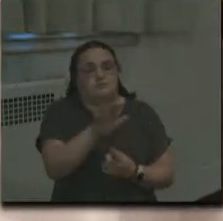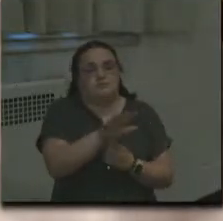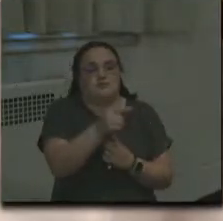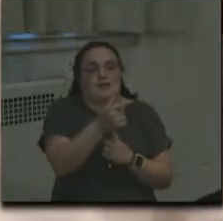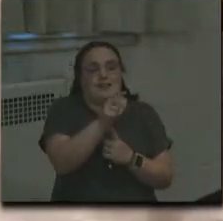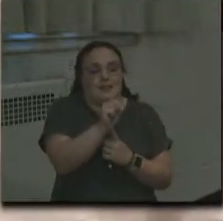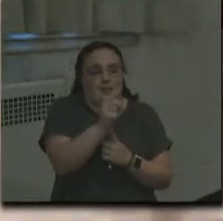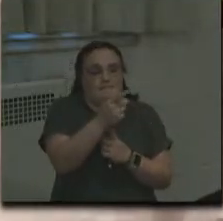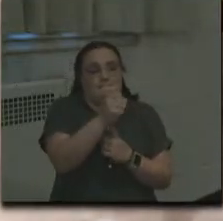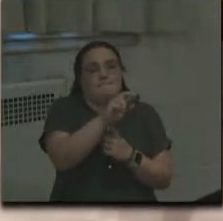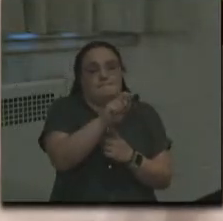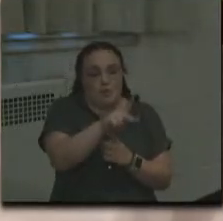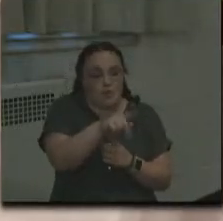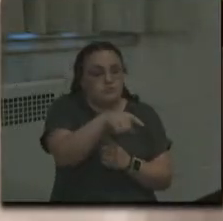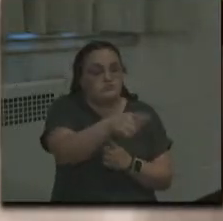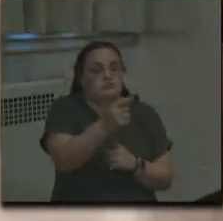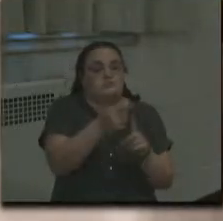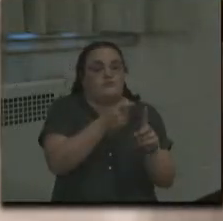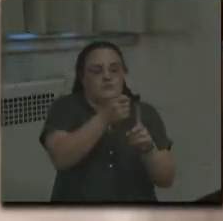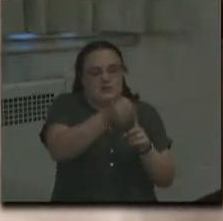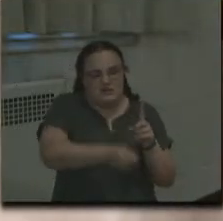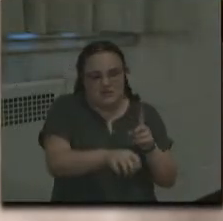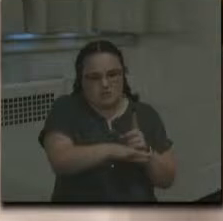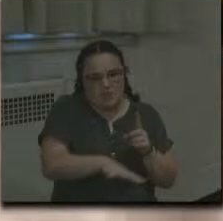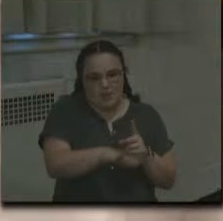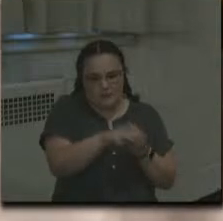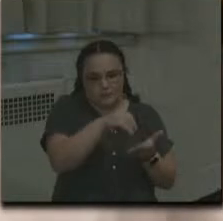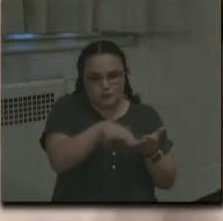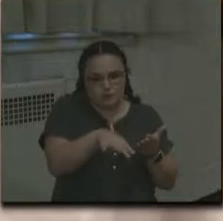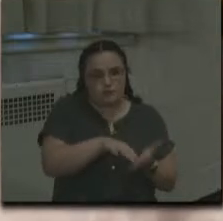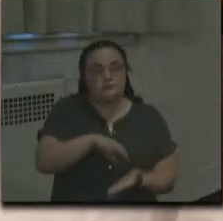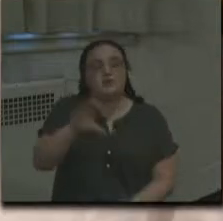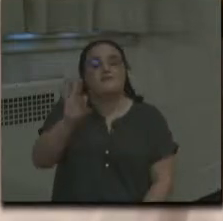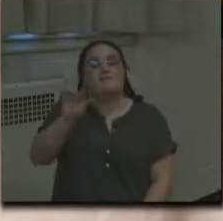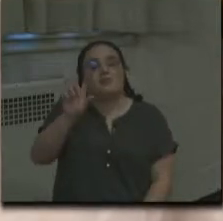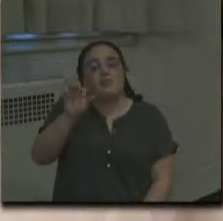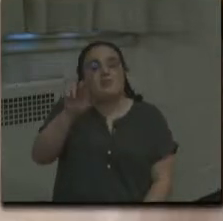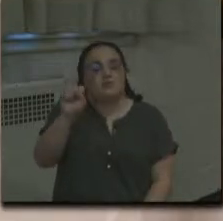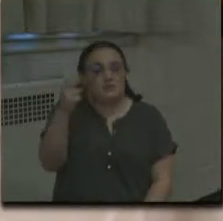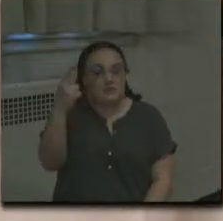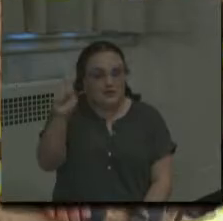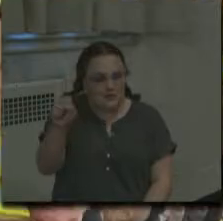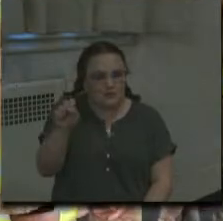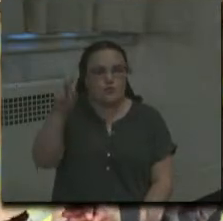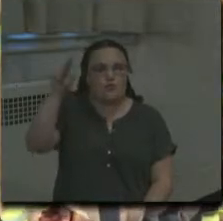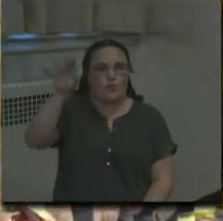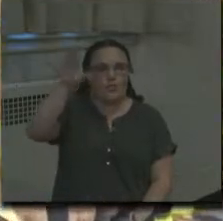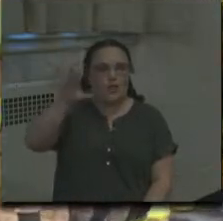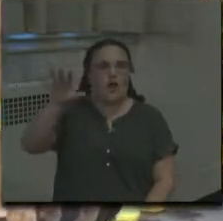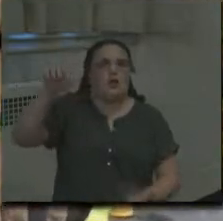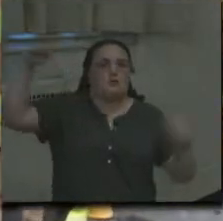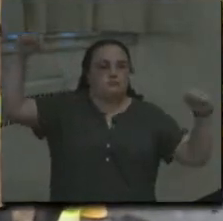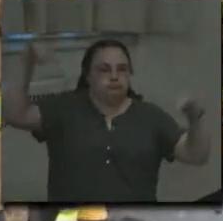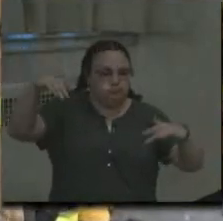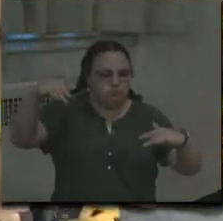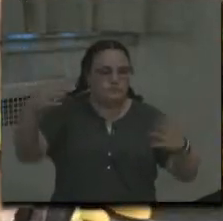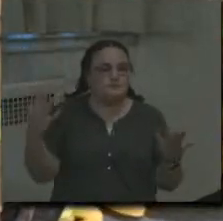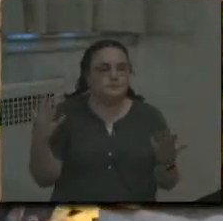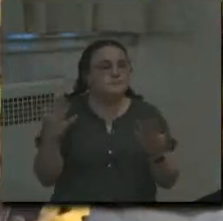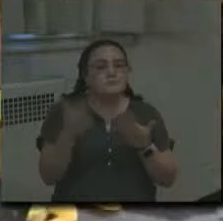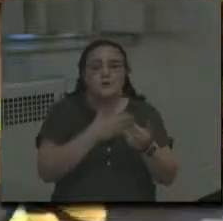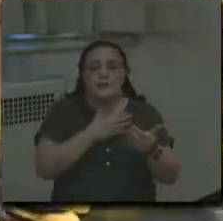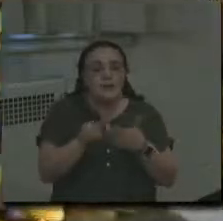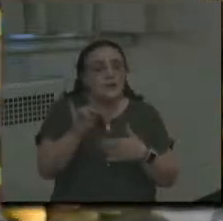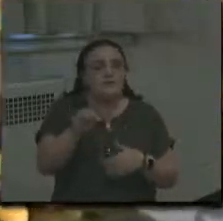Park services our students from the south, and the program at Charles Herbert Flowers services those students from the north. Even the cadets who don't